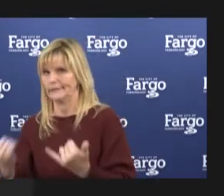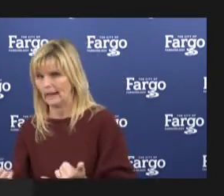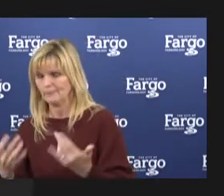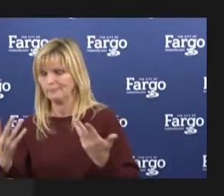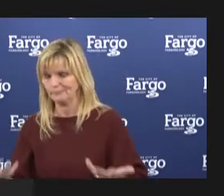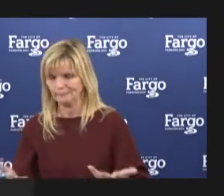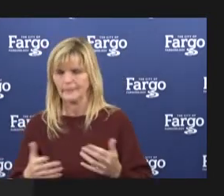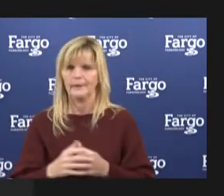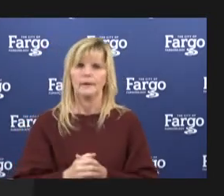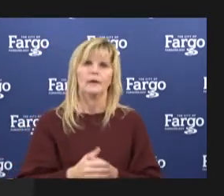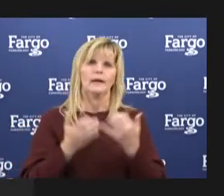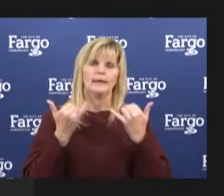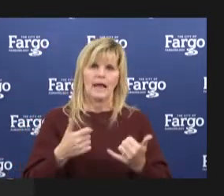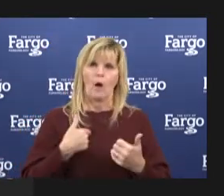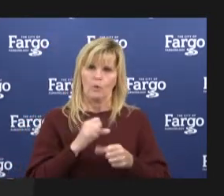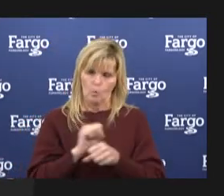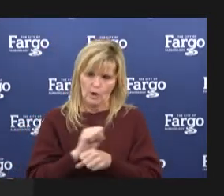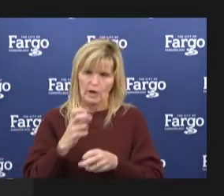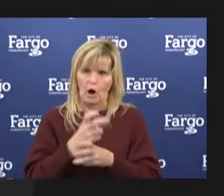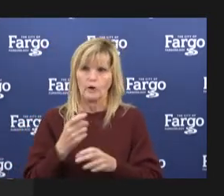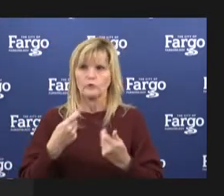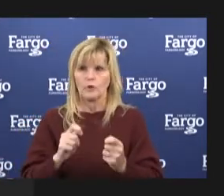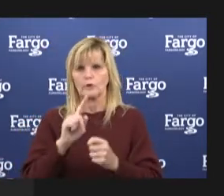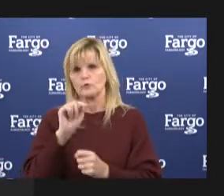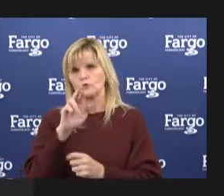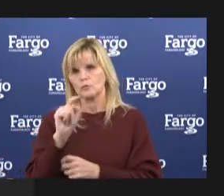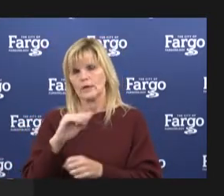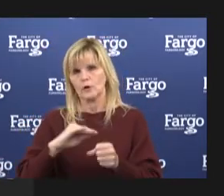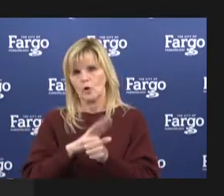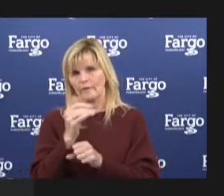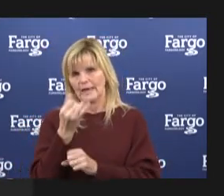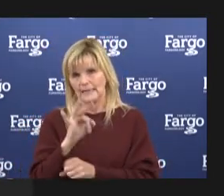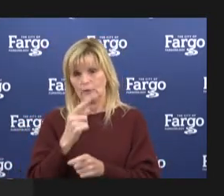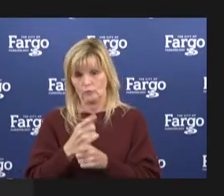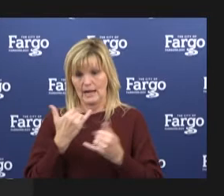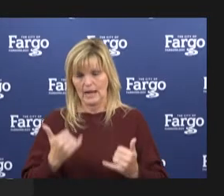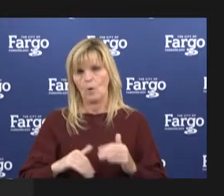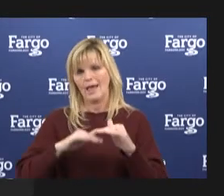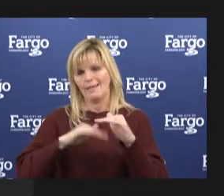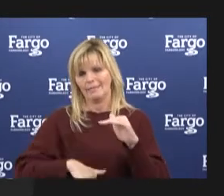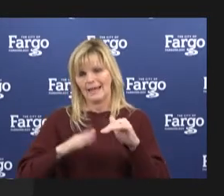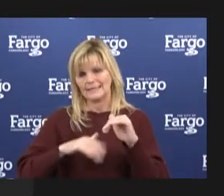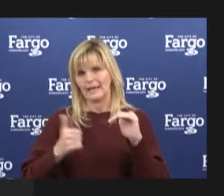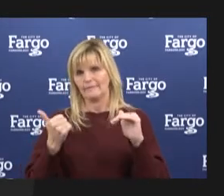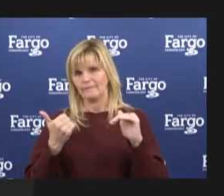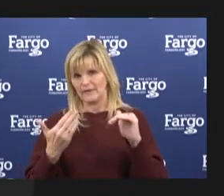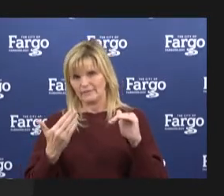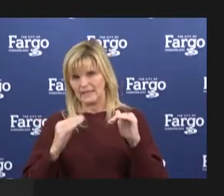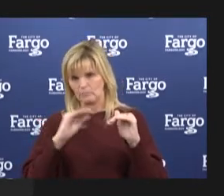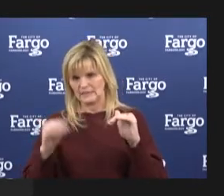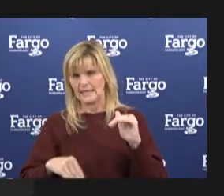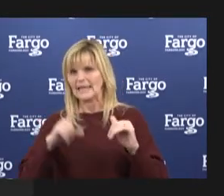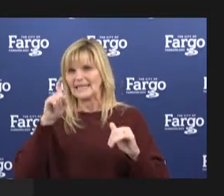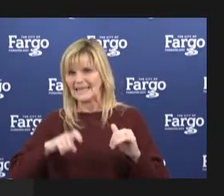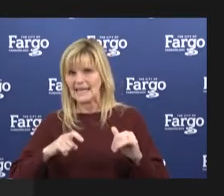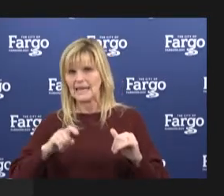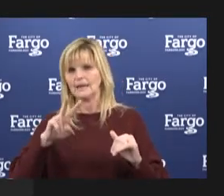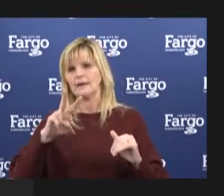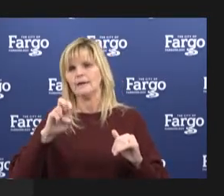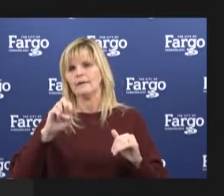treating COVID-19. So at this point in time, less than 15% of our patients need ventilators.